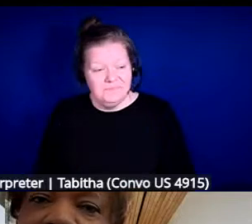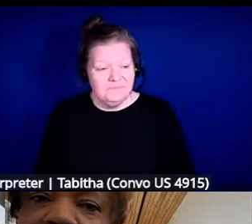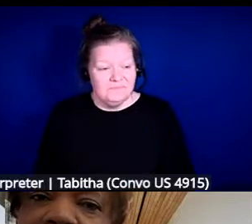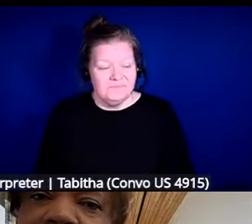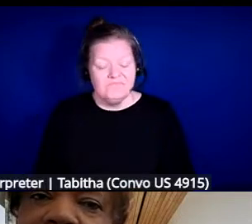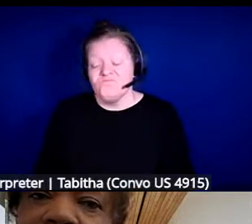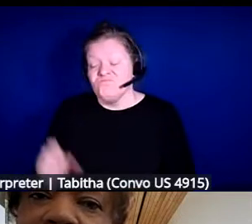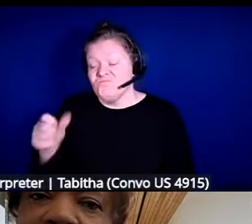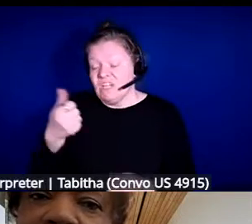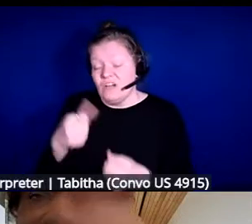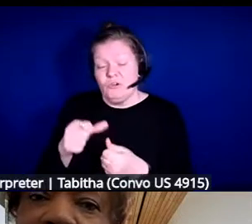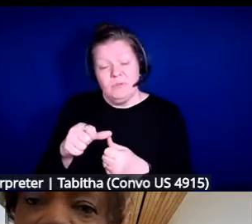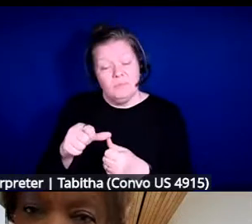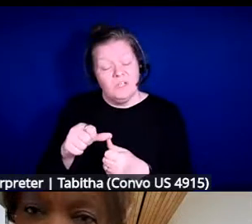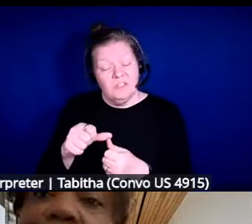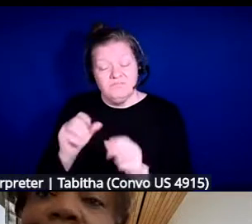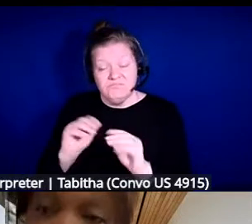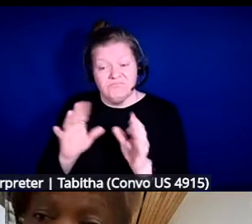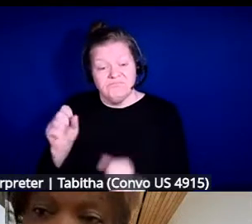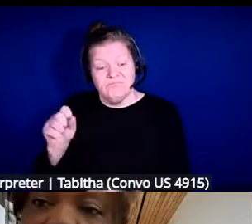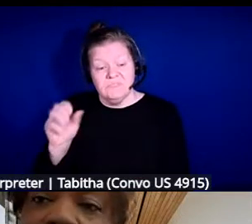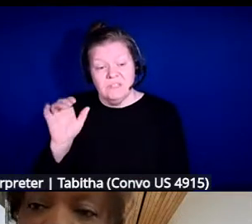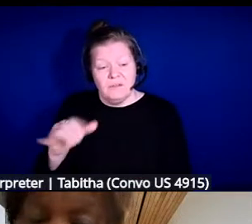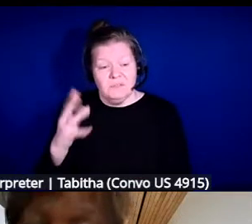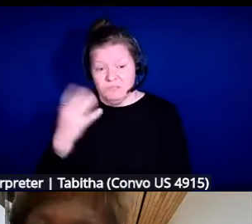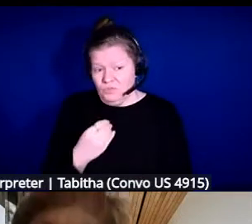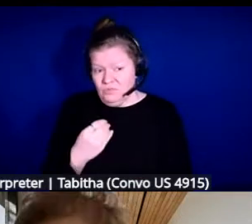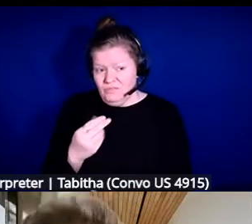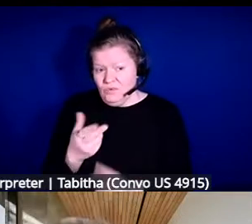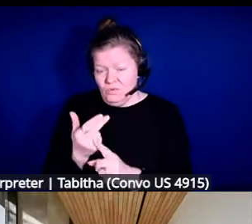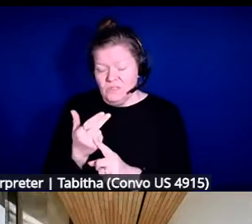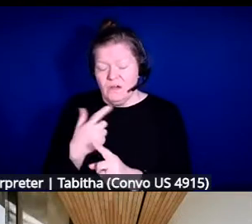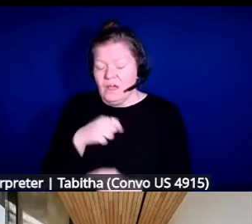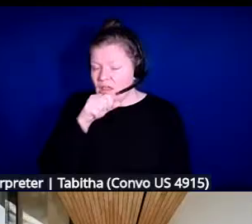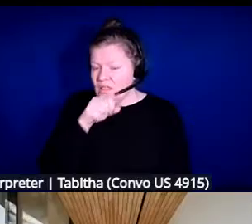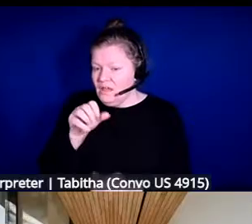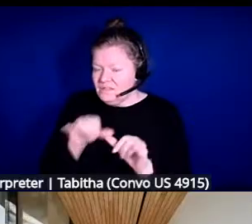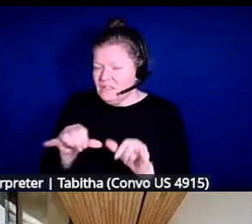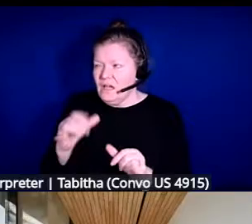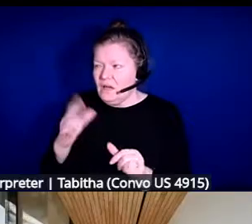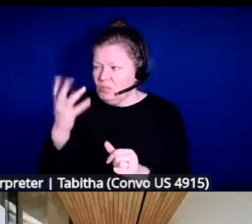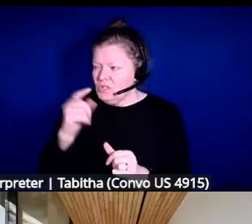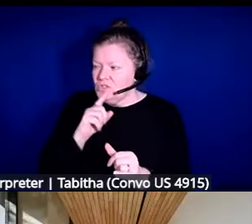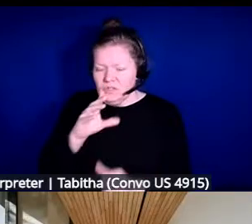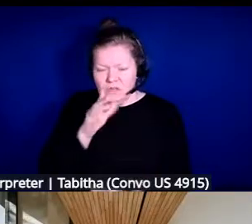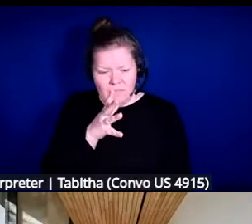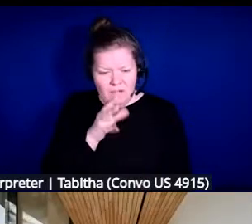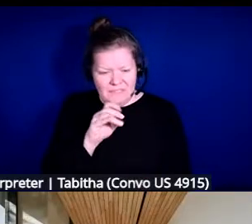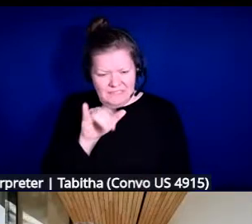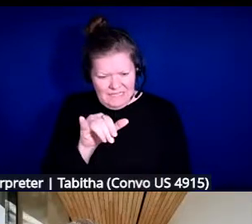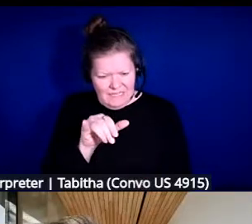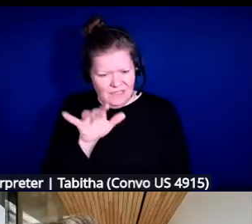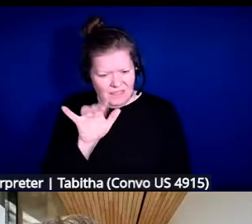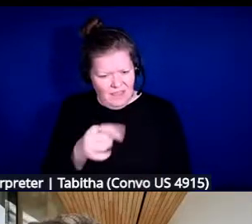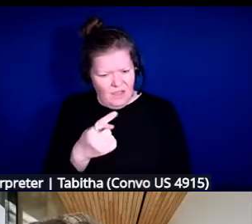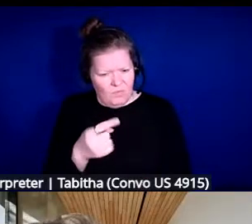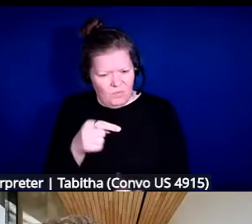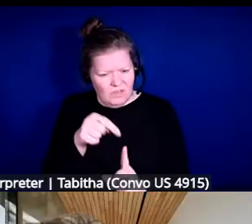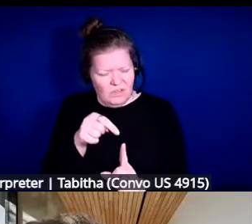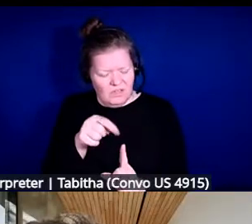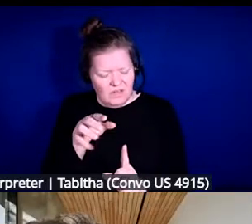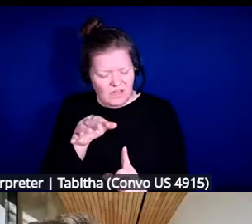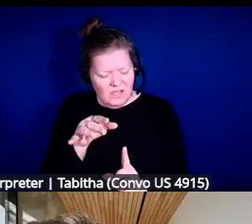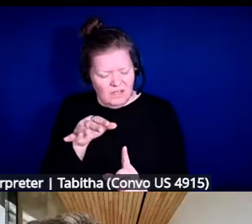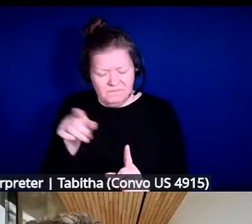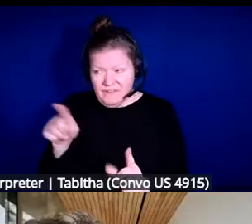Yeah, I remember it very well. It was a beautiful hotel, and I love staying there. I'm pretty sure Mama Sandy, that was the one that